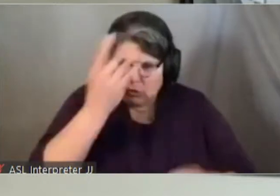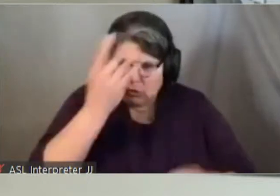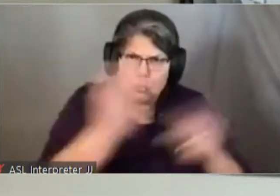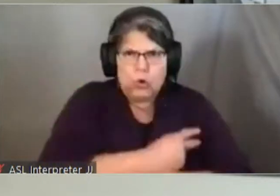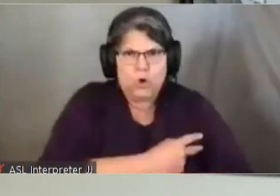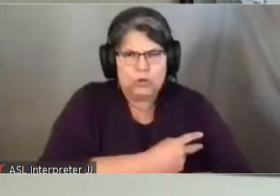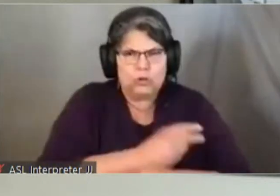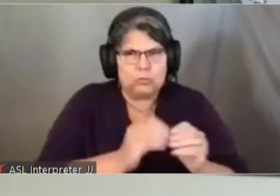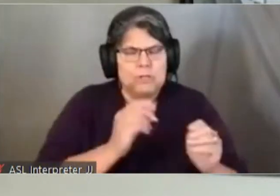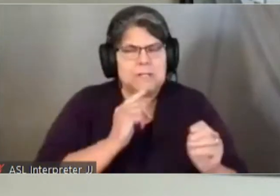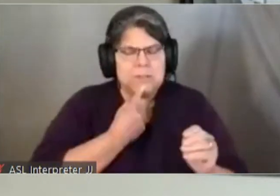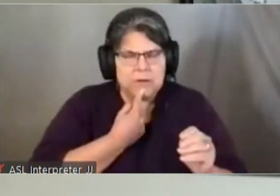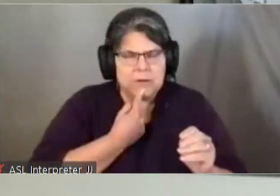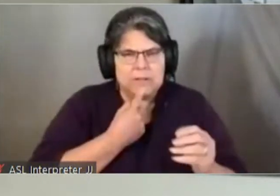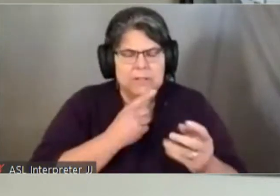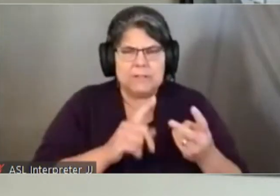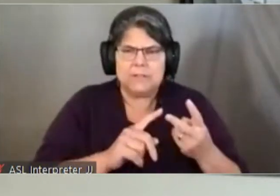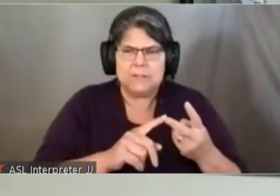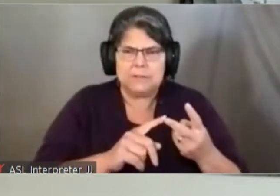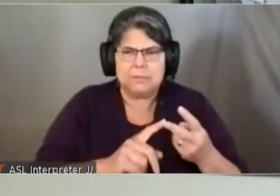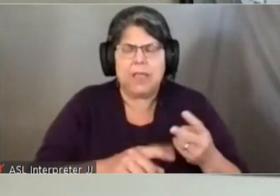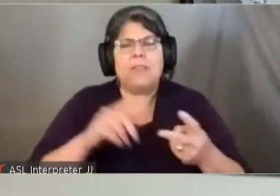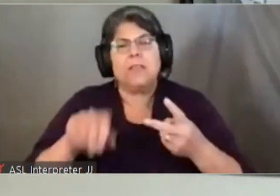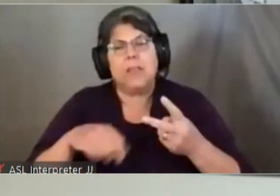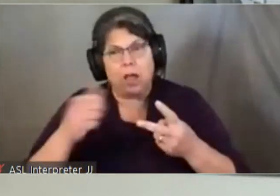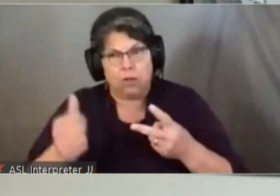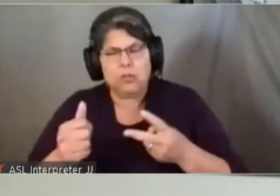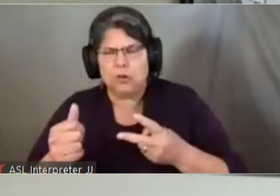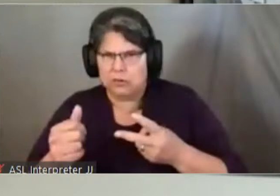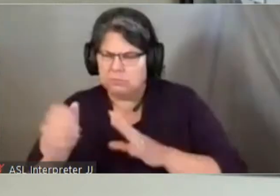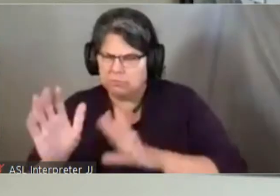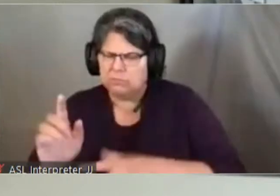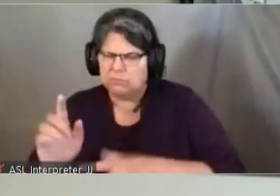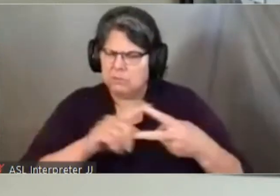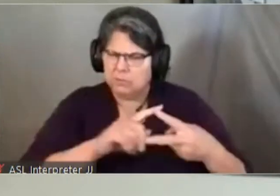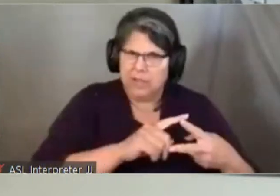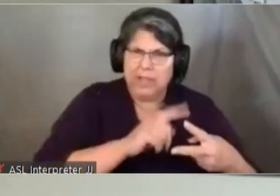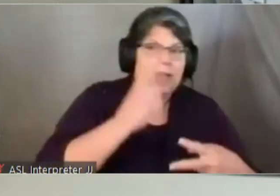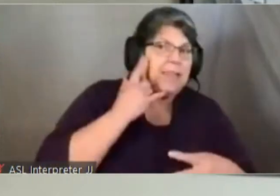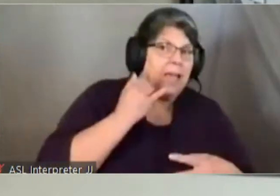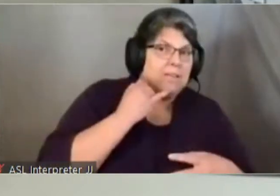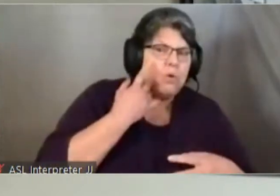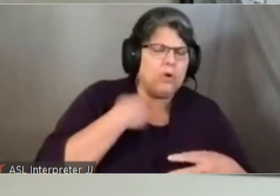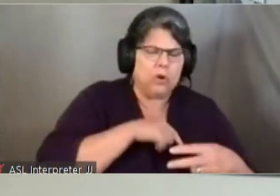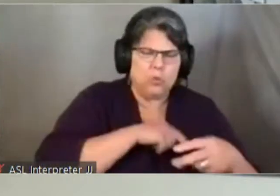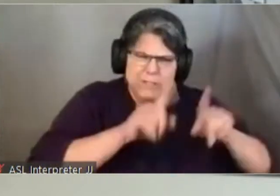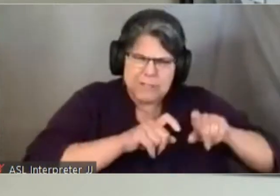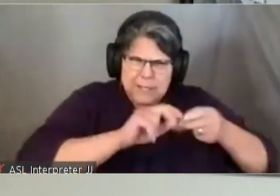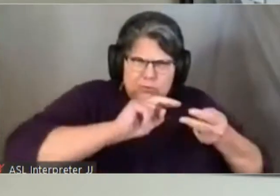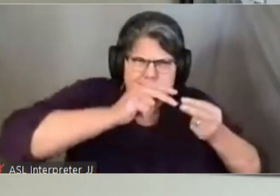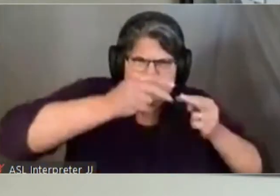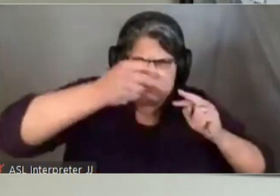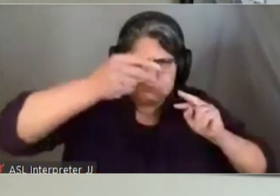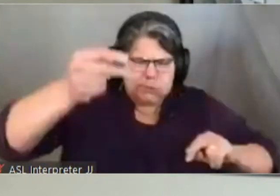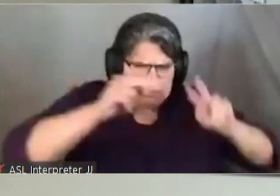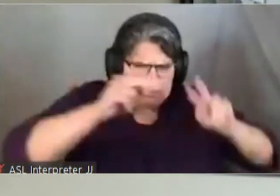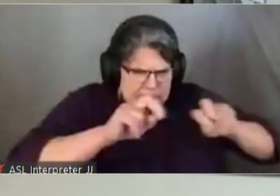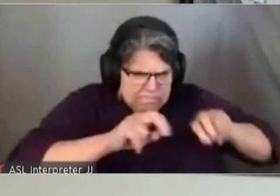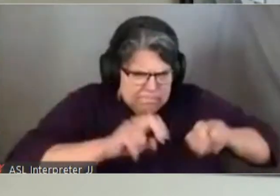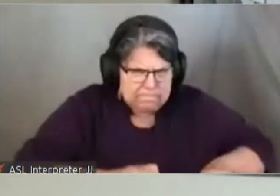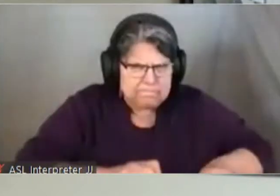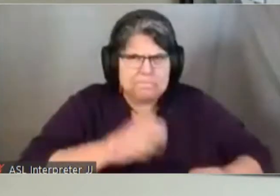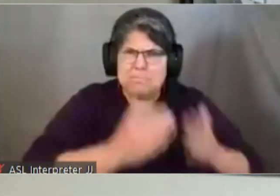those viruses. California is one of the largest genome testing area programs in the country, if not in the